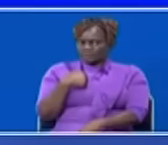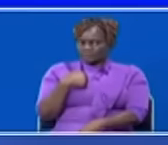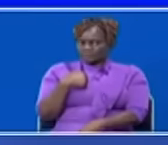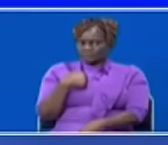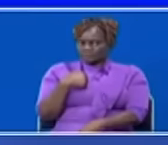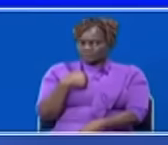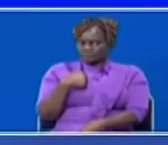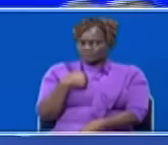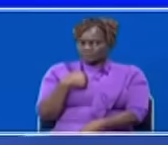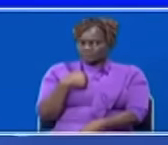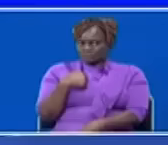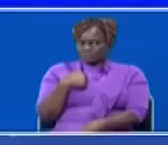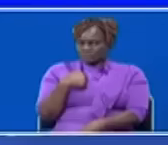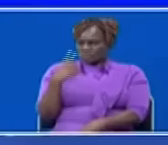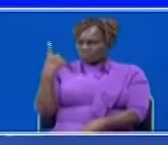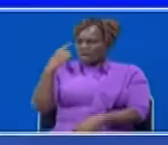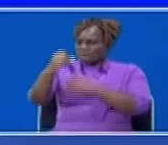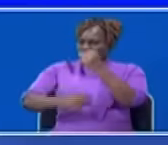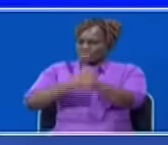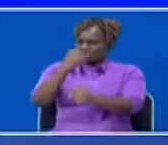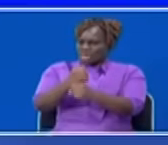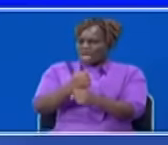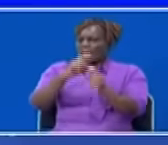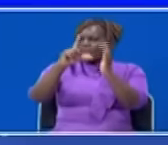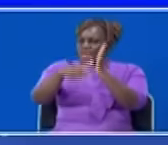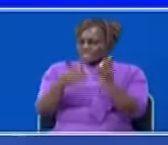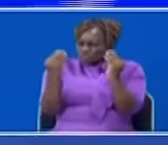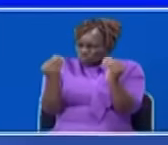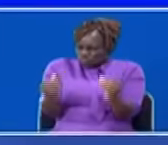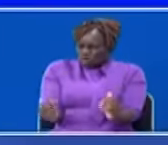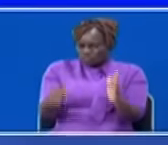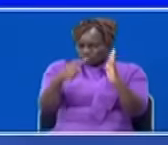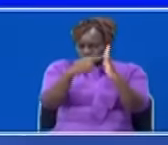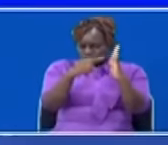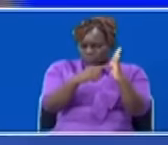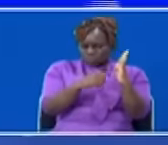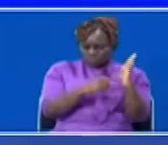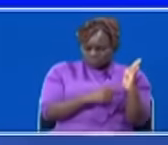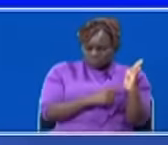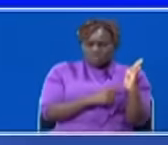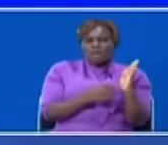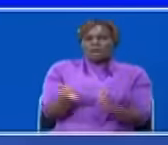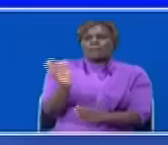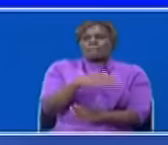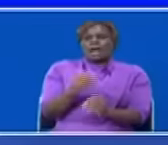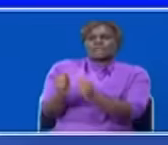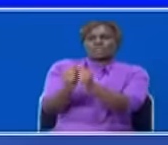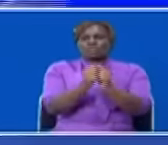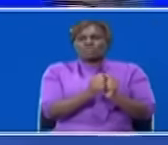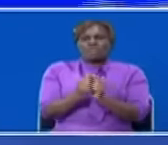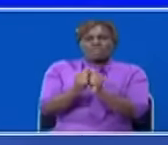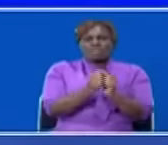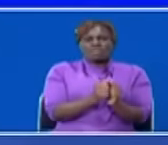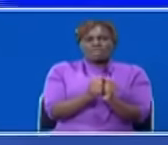that election. We took almost 1 year to sort of make peace and come back together.